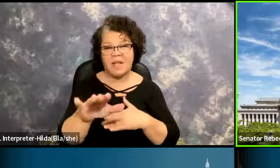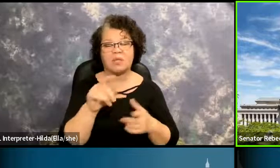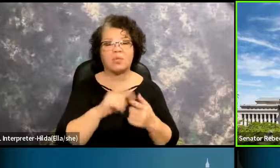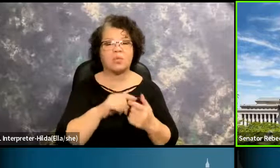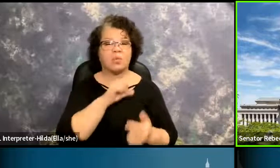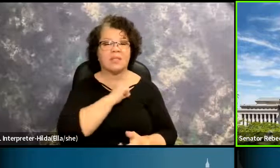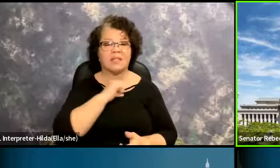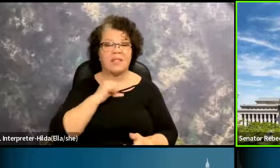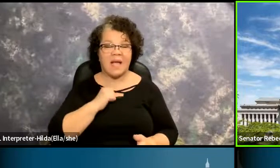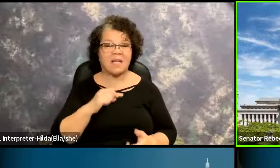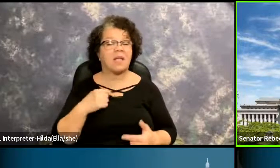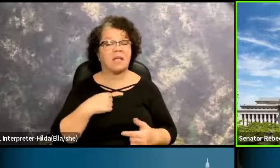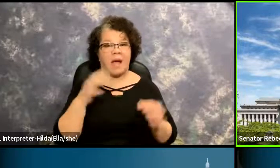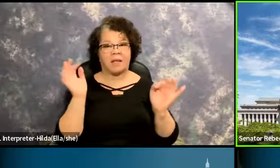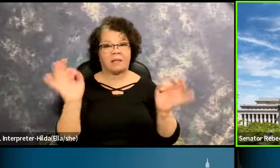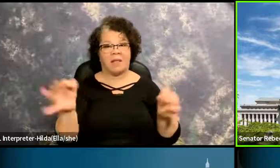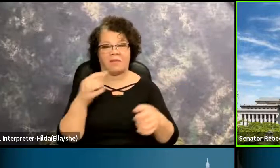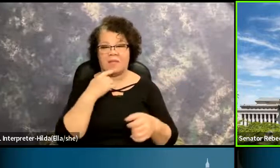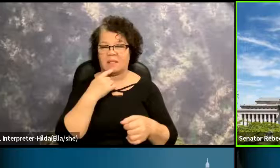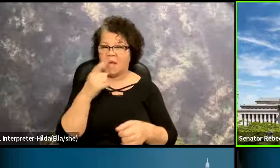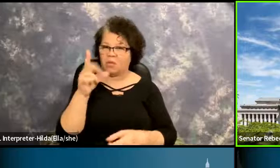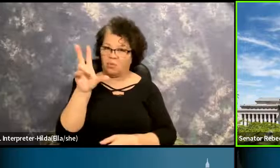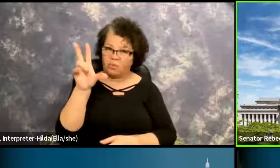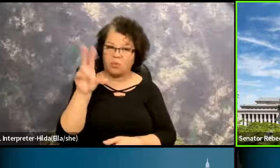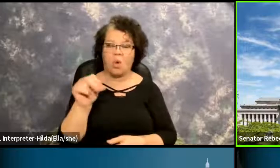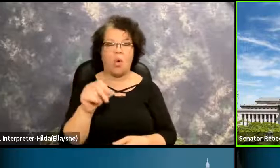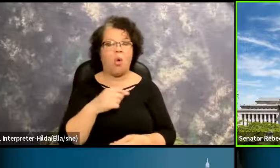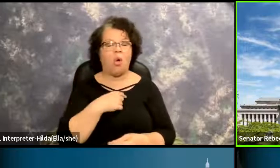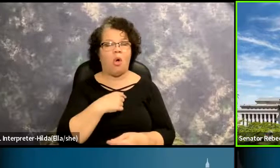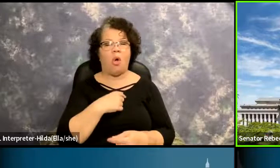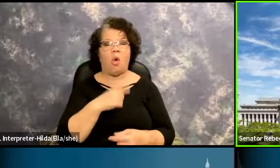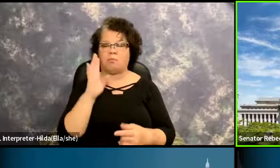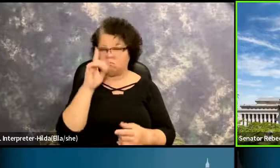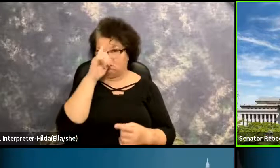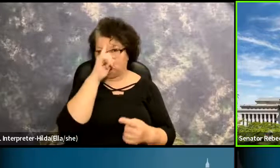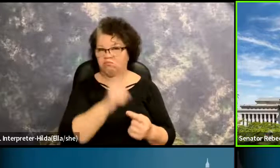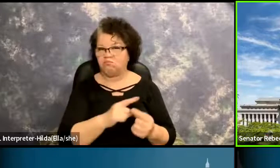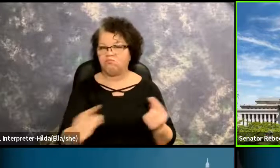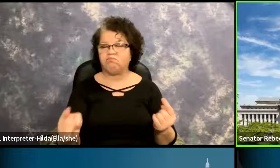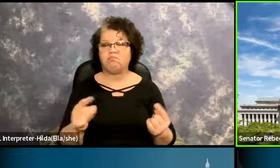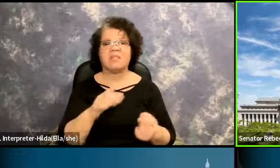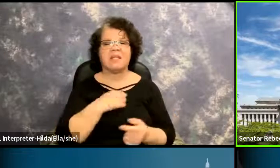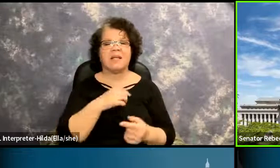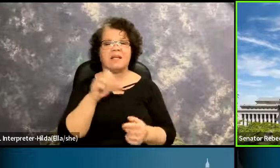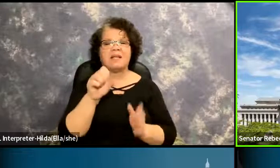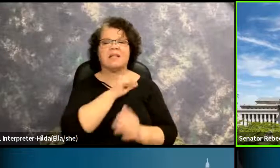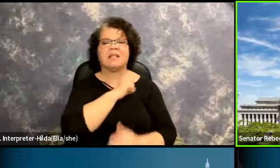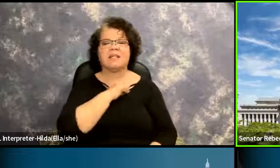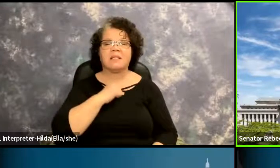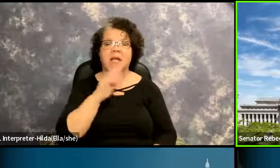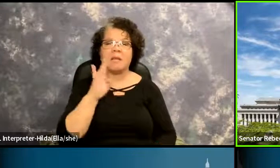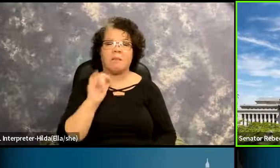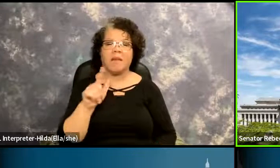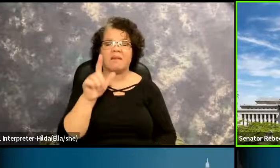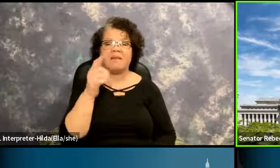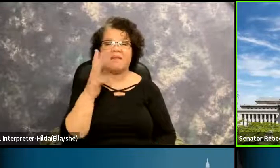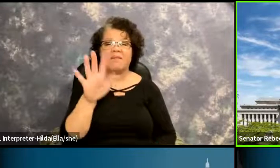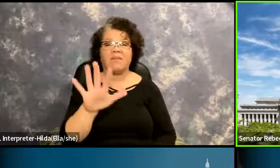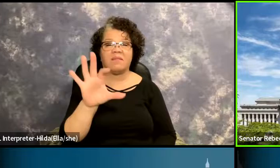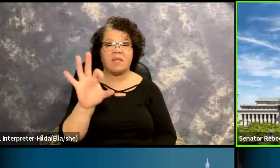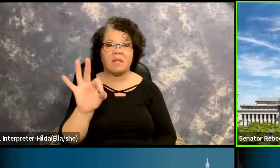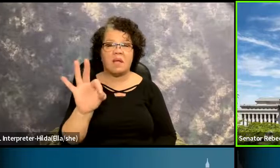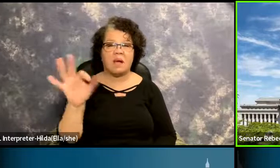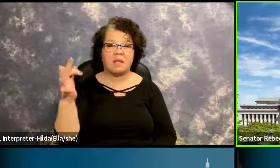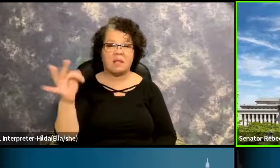I definitely voted no. I spoke up against it. And that was Senate Bill 5919 that I think